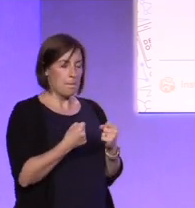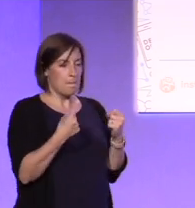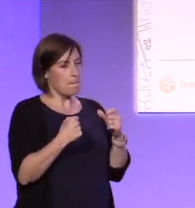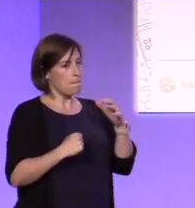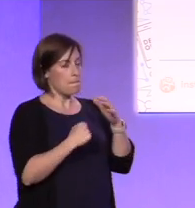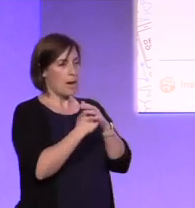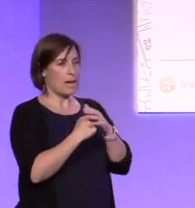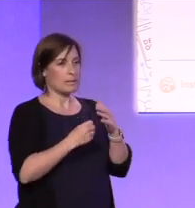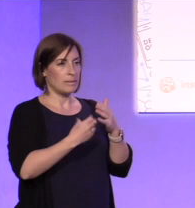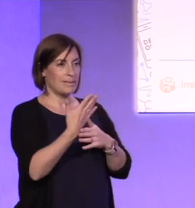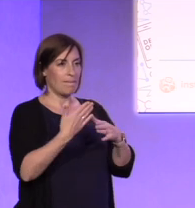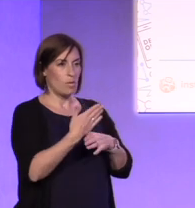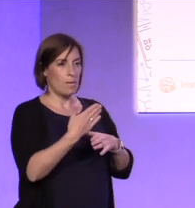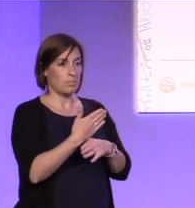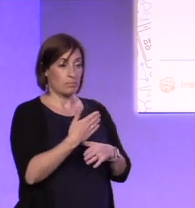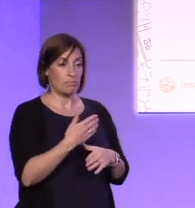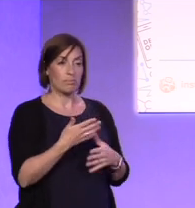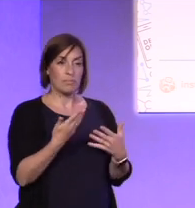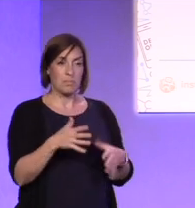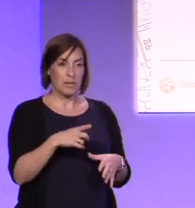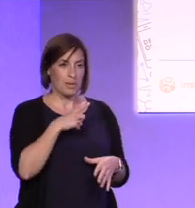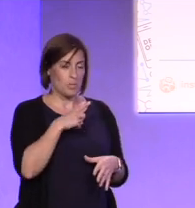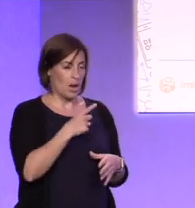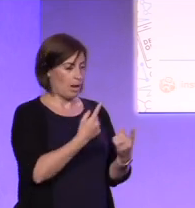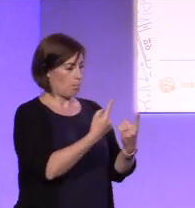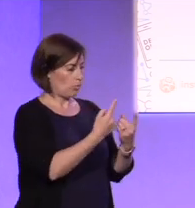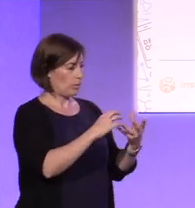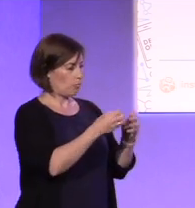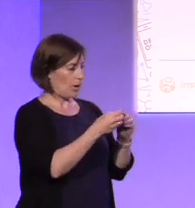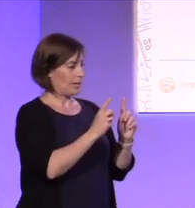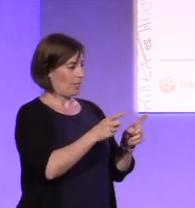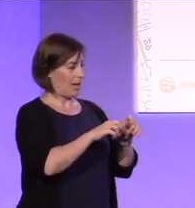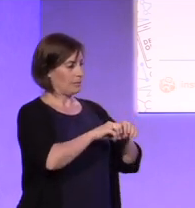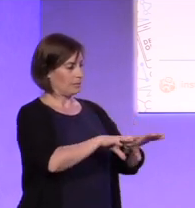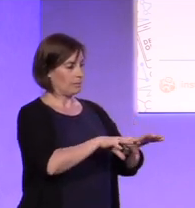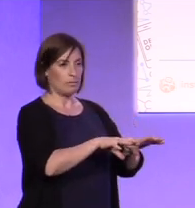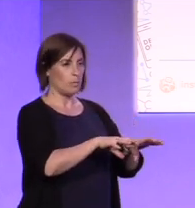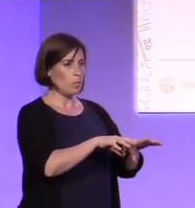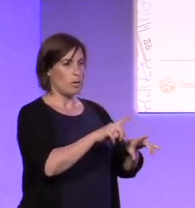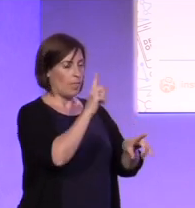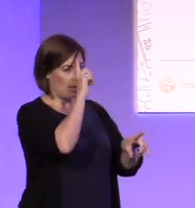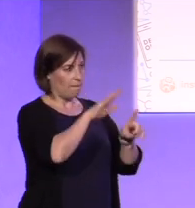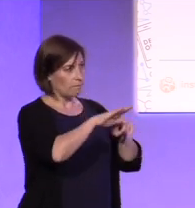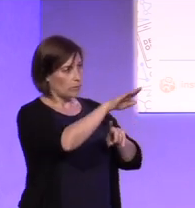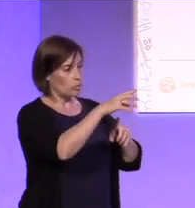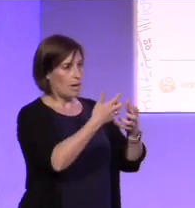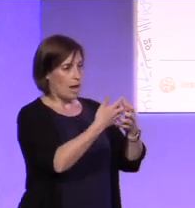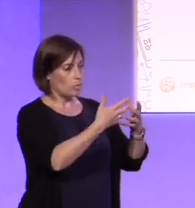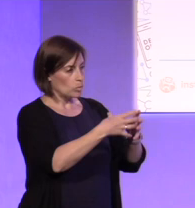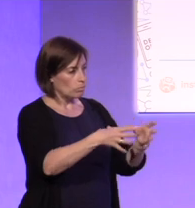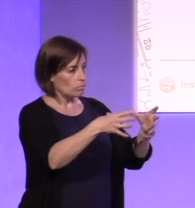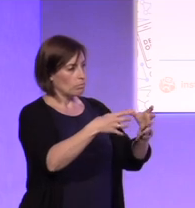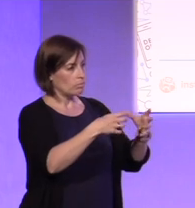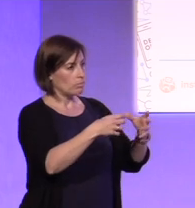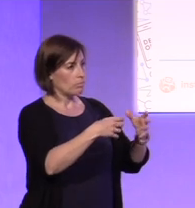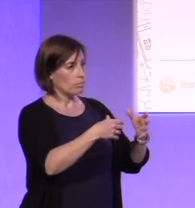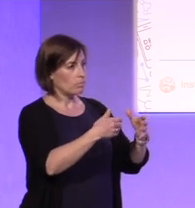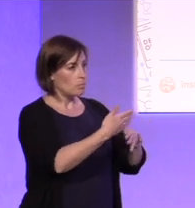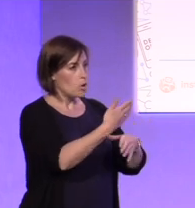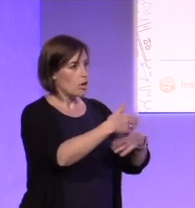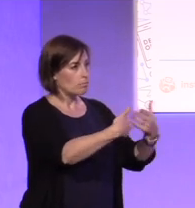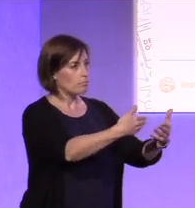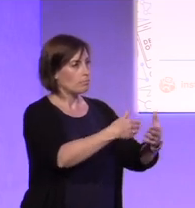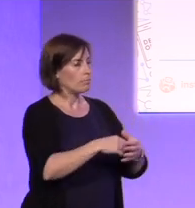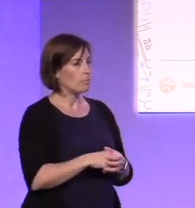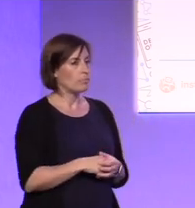was no longer about just building a product, but it was about operating it and optimizing it going forward. So, my final two pieces of